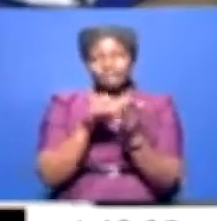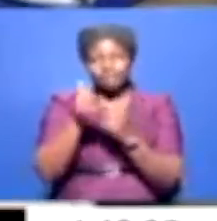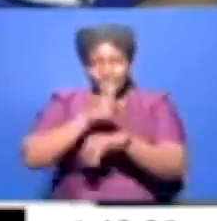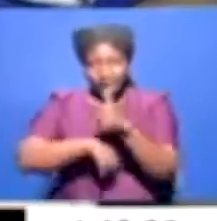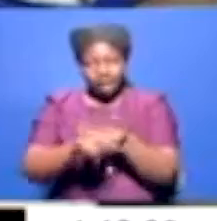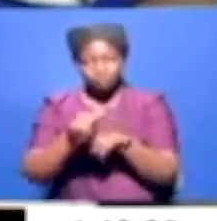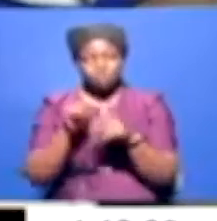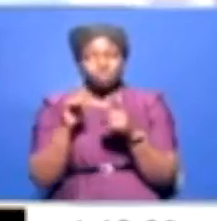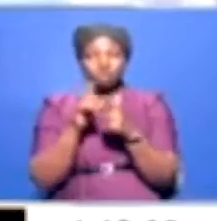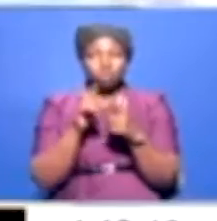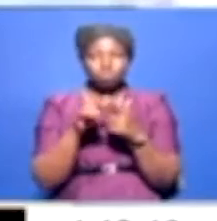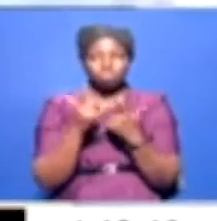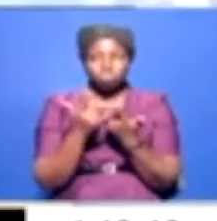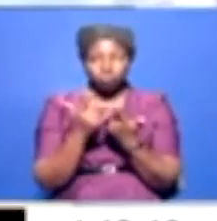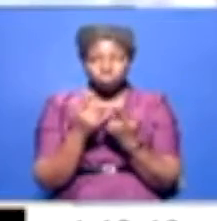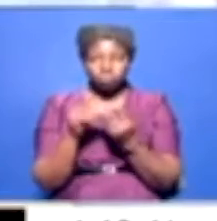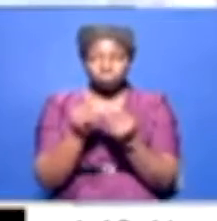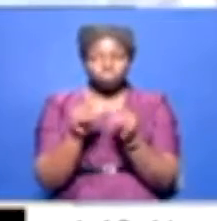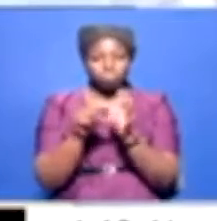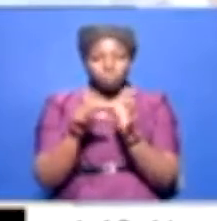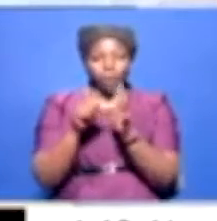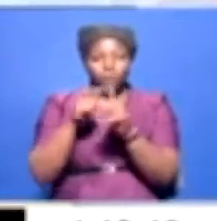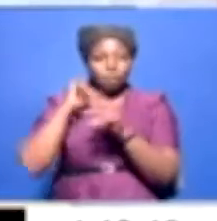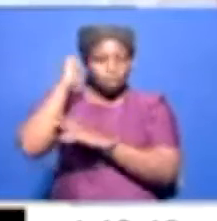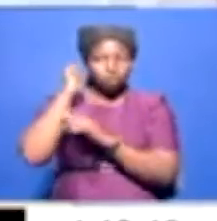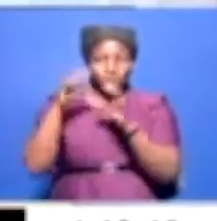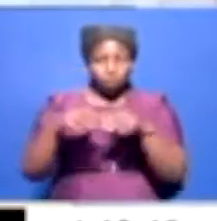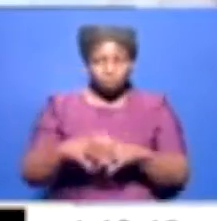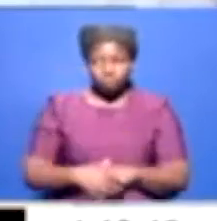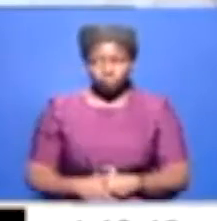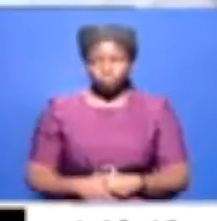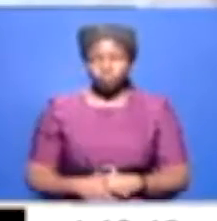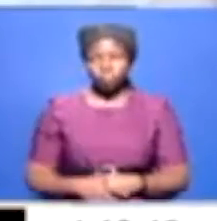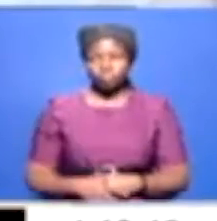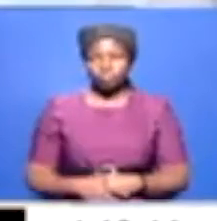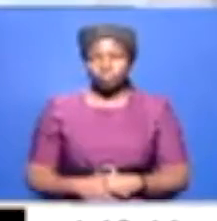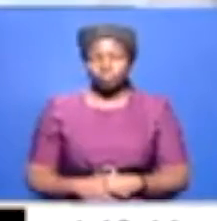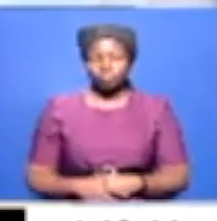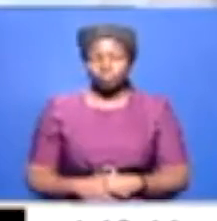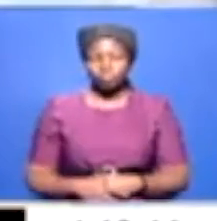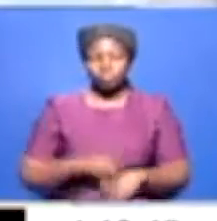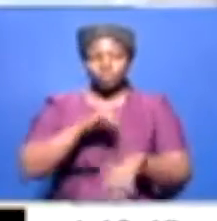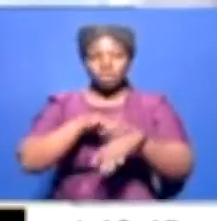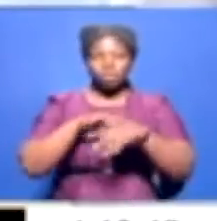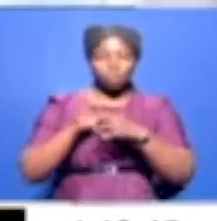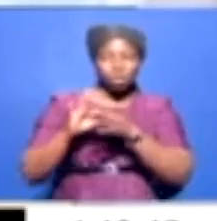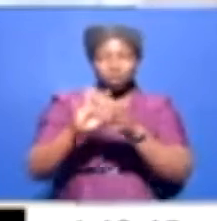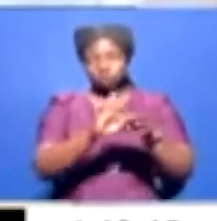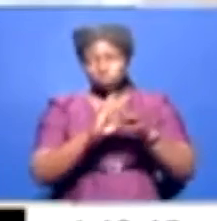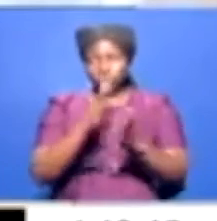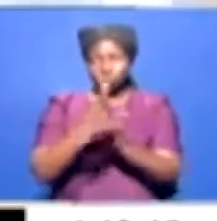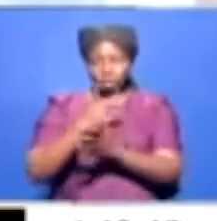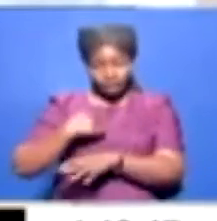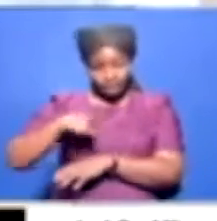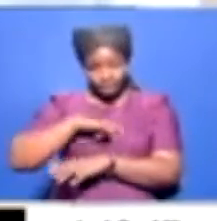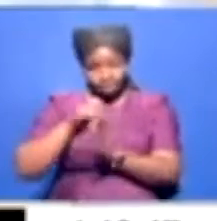the political class. Tukishikana, Isiolo yetu licha ya kuwa katika hotspot ya